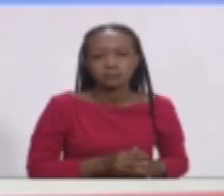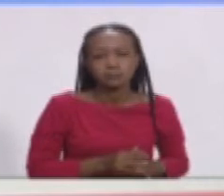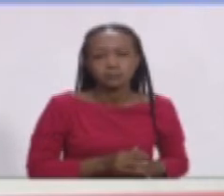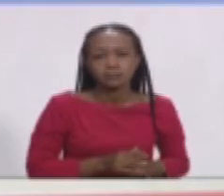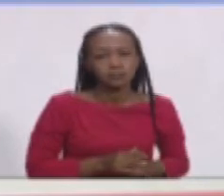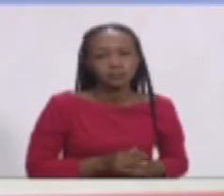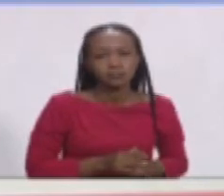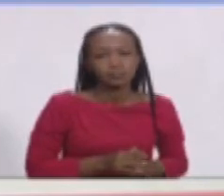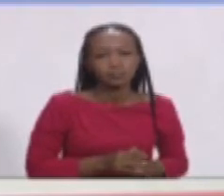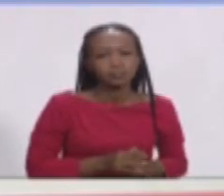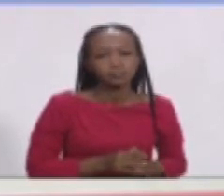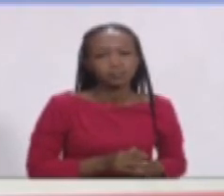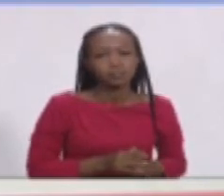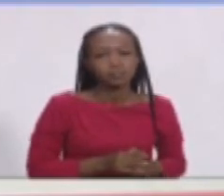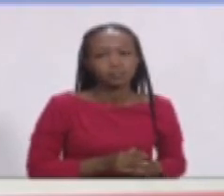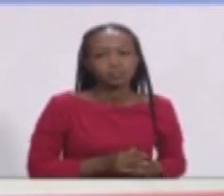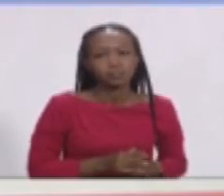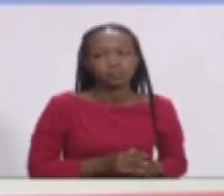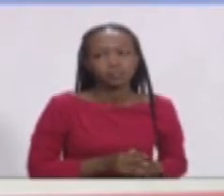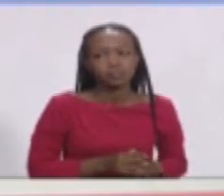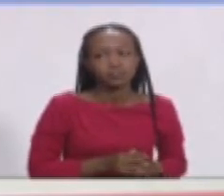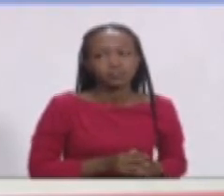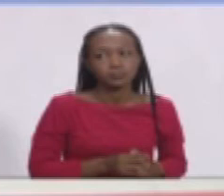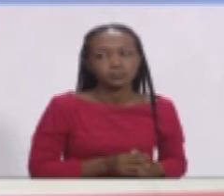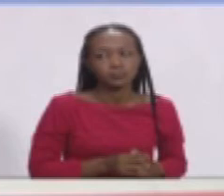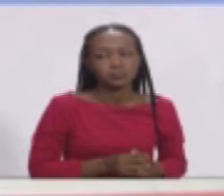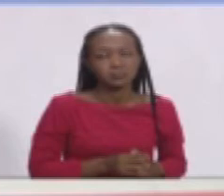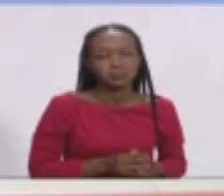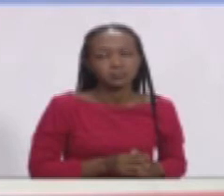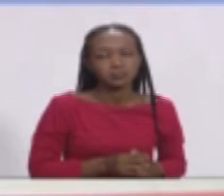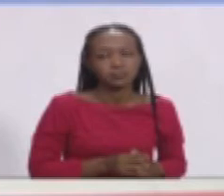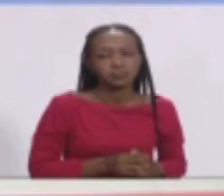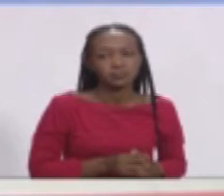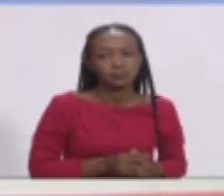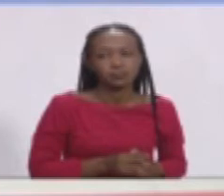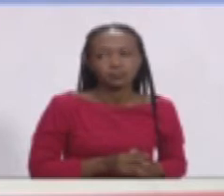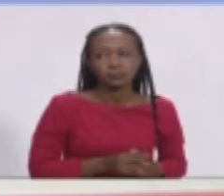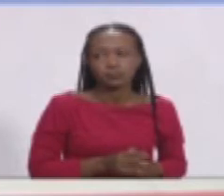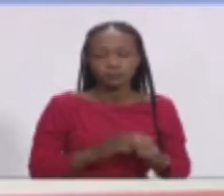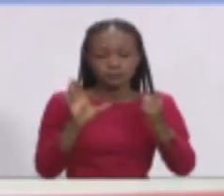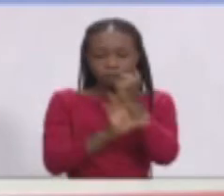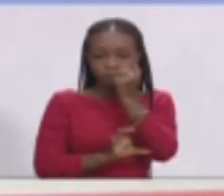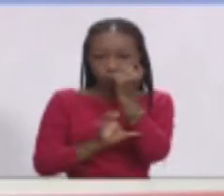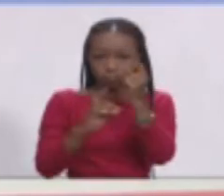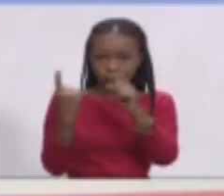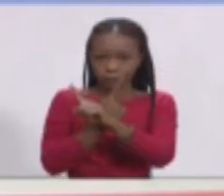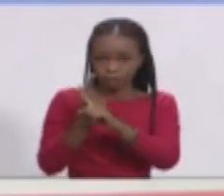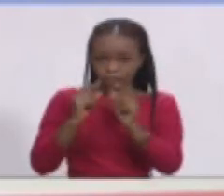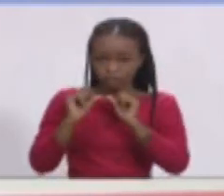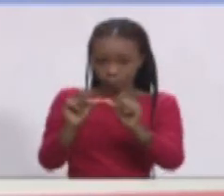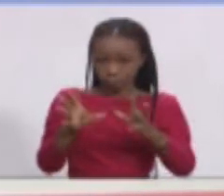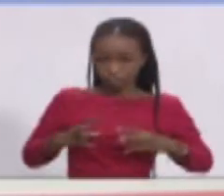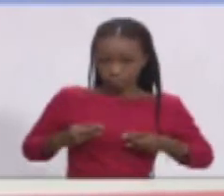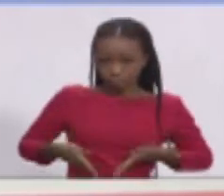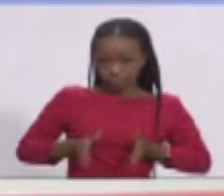coronavirus continue spreading across the world. The projection comes at a time when different countries continue to adopt measures